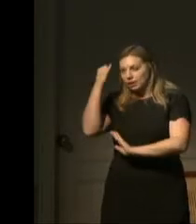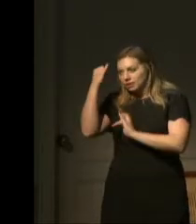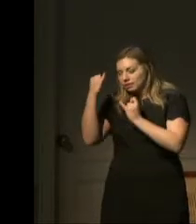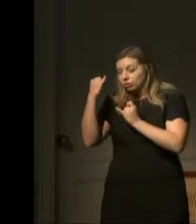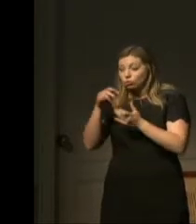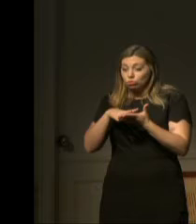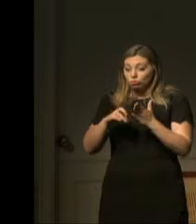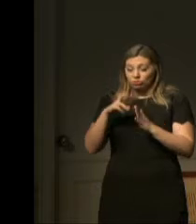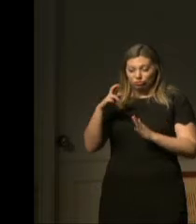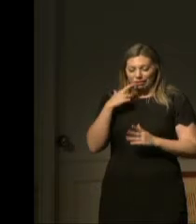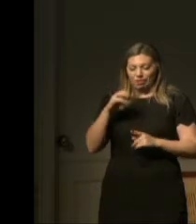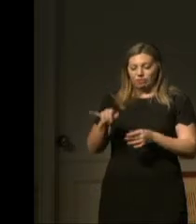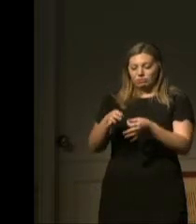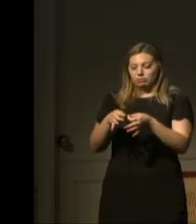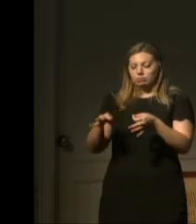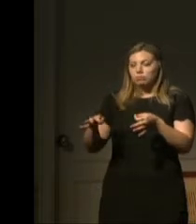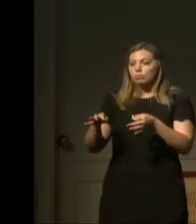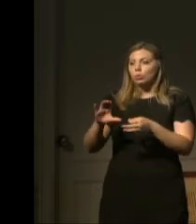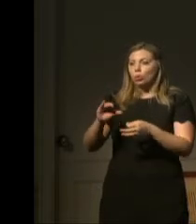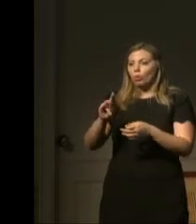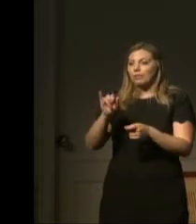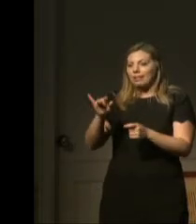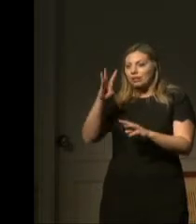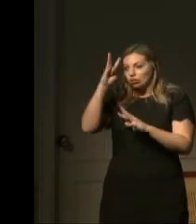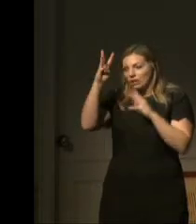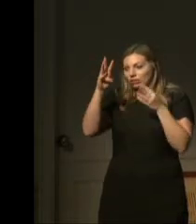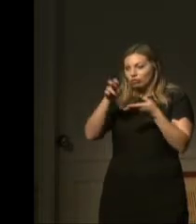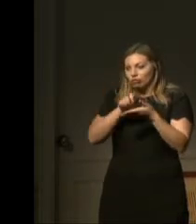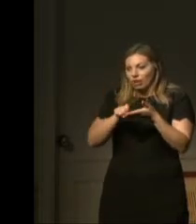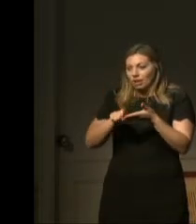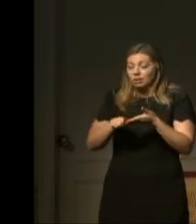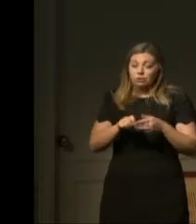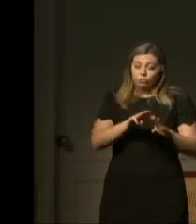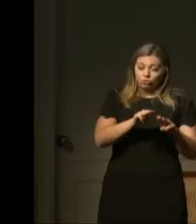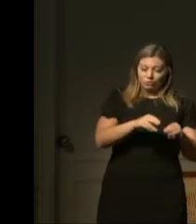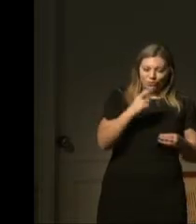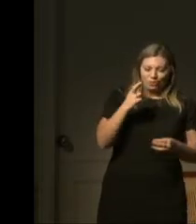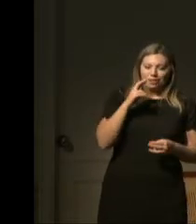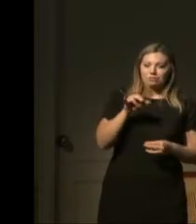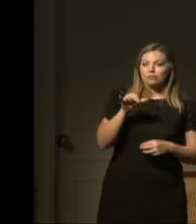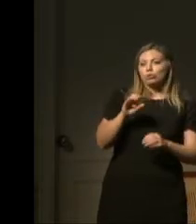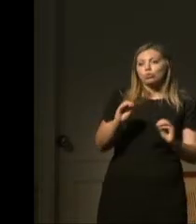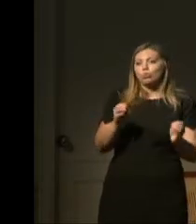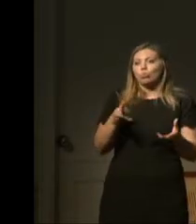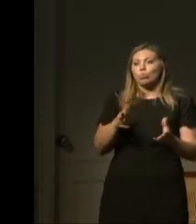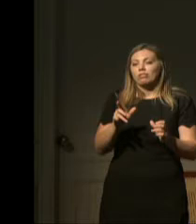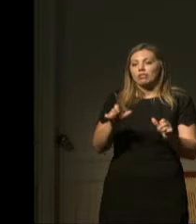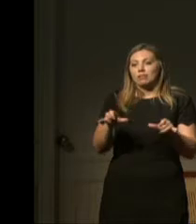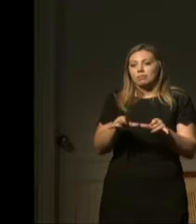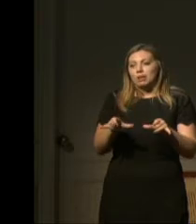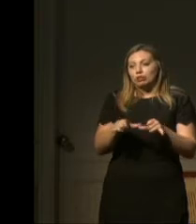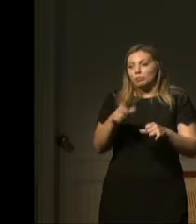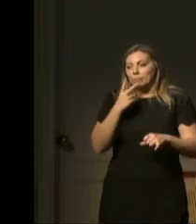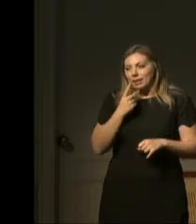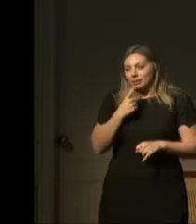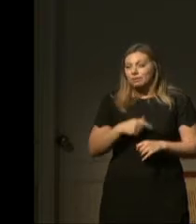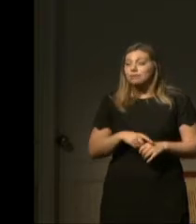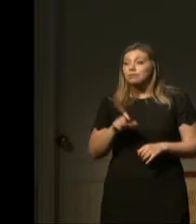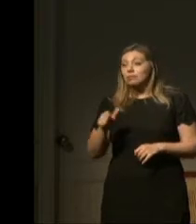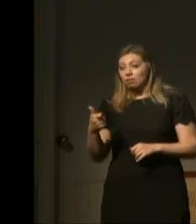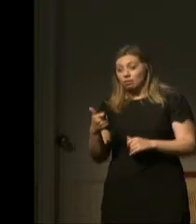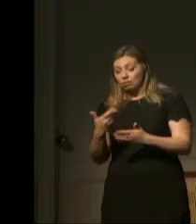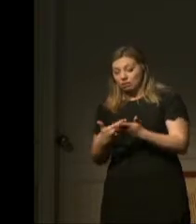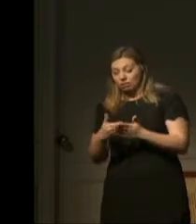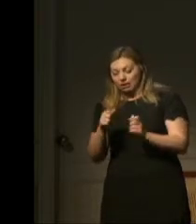writing code is creative writing. And the museum discovered that there's no one way to measure pink. Another thing that we